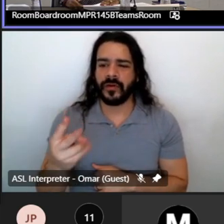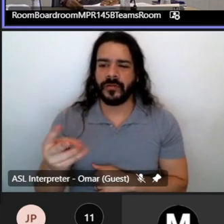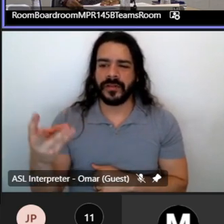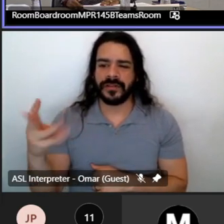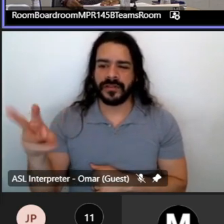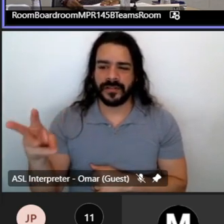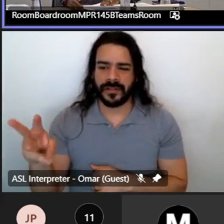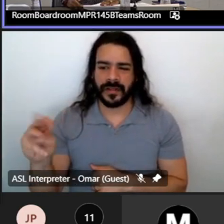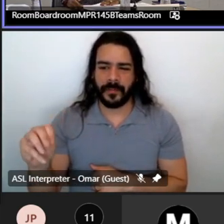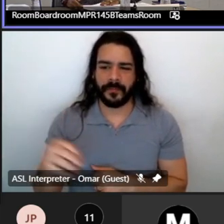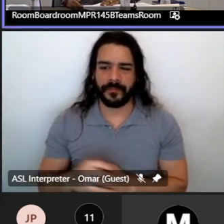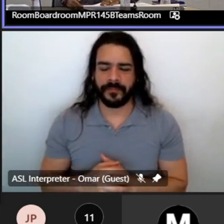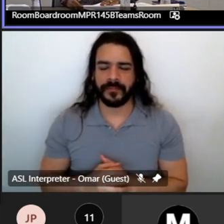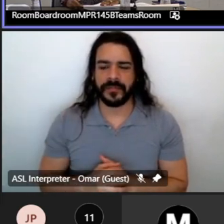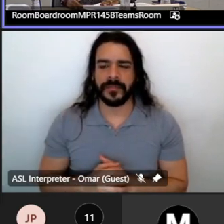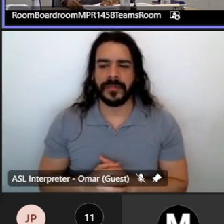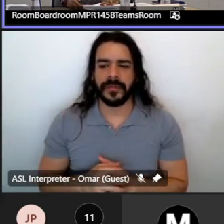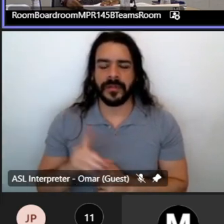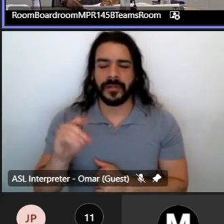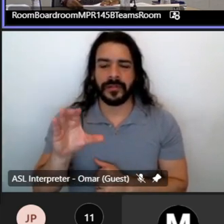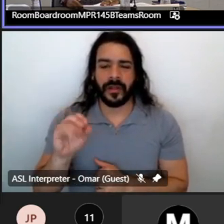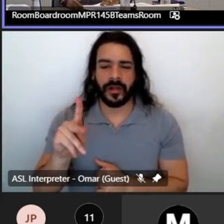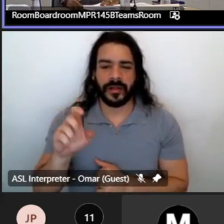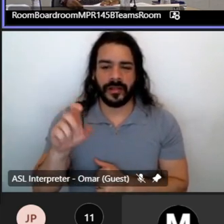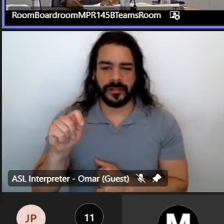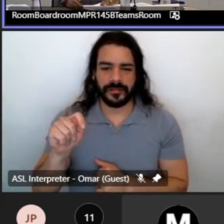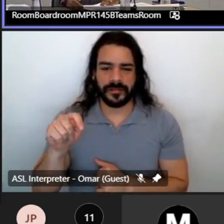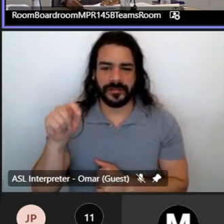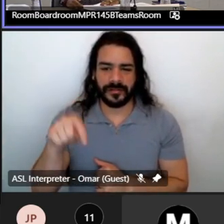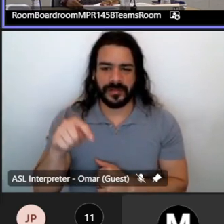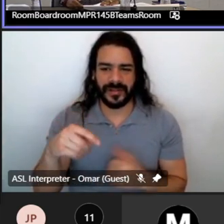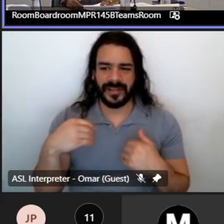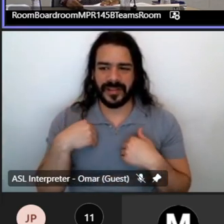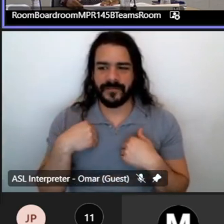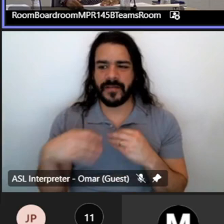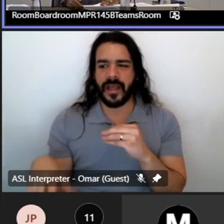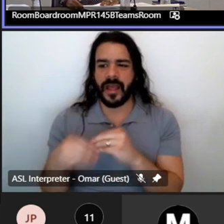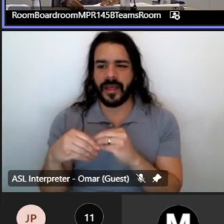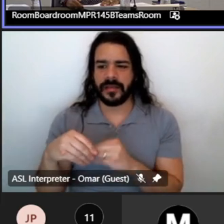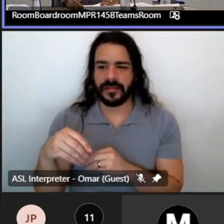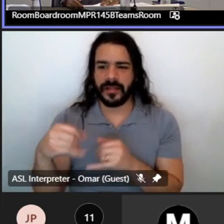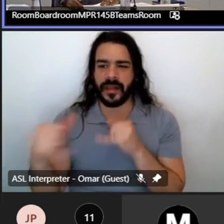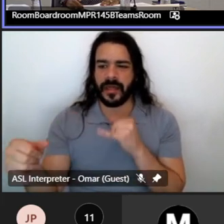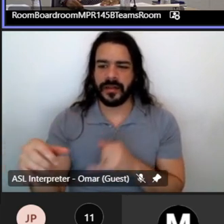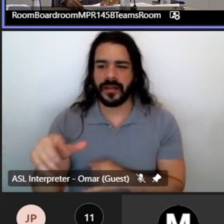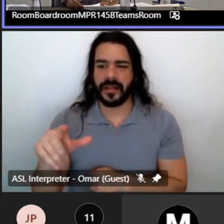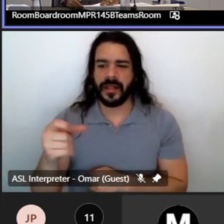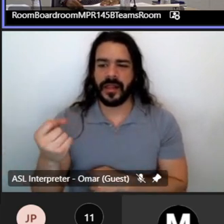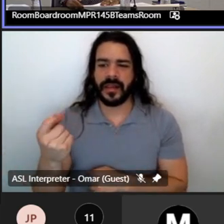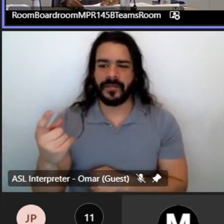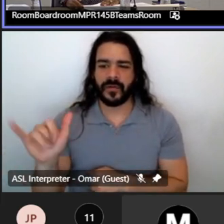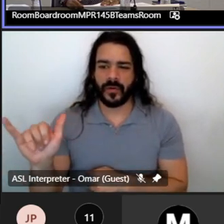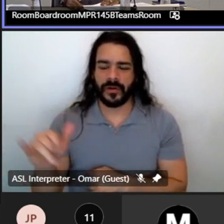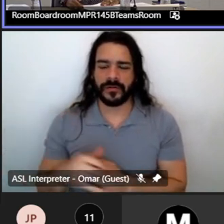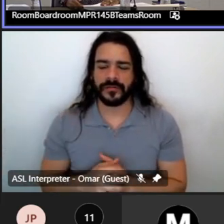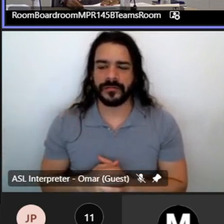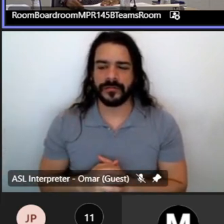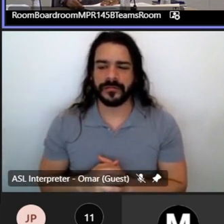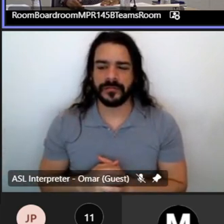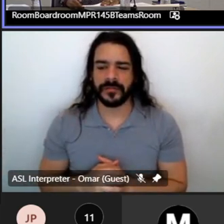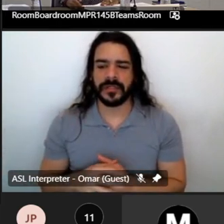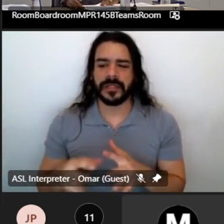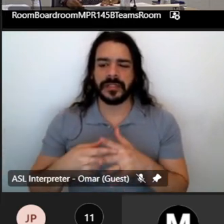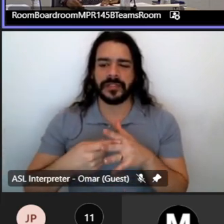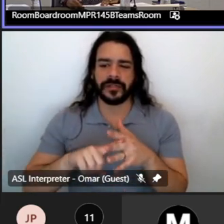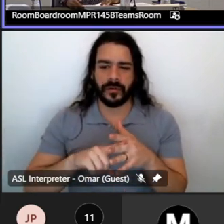B2, A12, and 16M, while the docket includes the fourth additional line, 11Y, and the